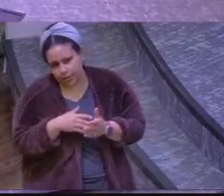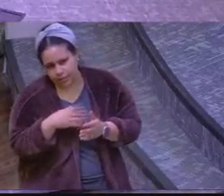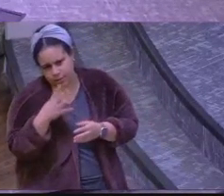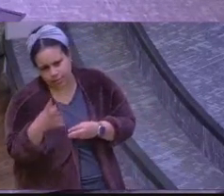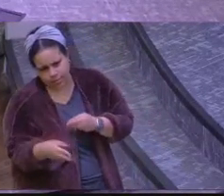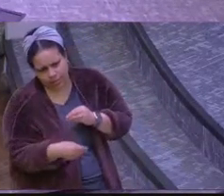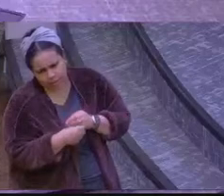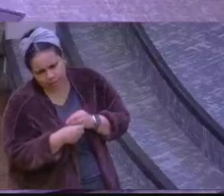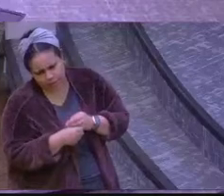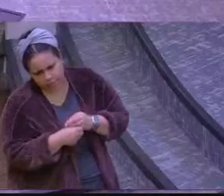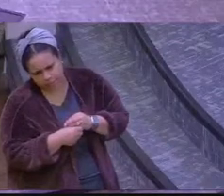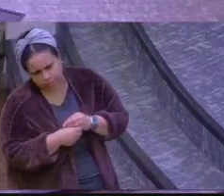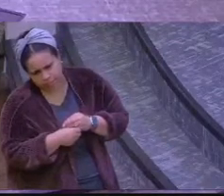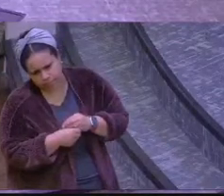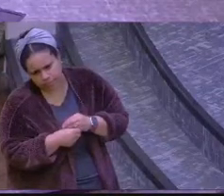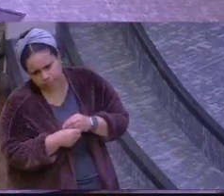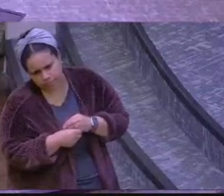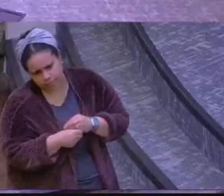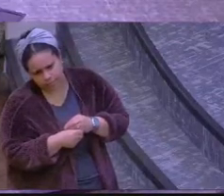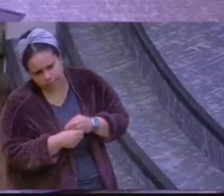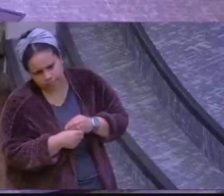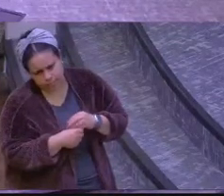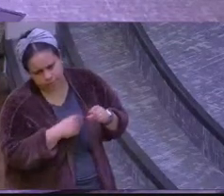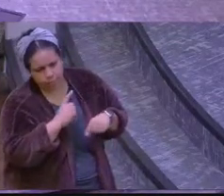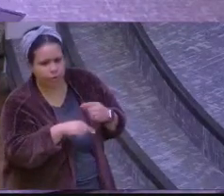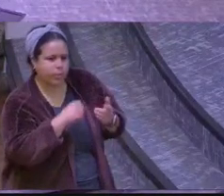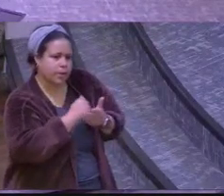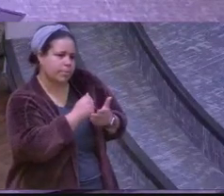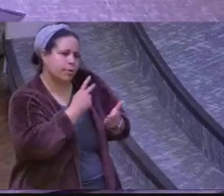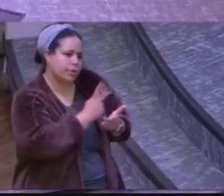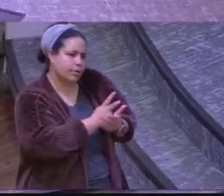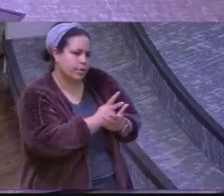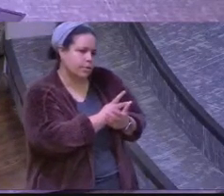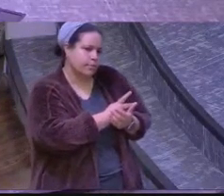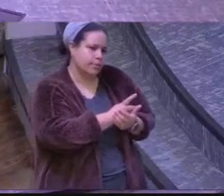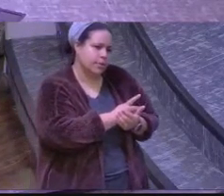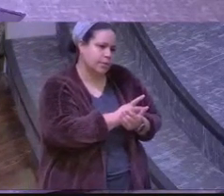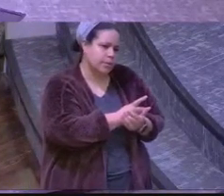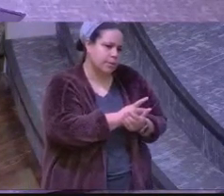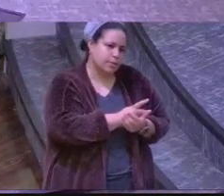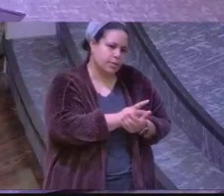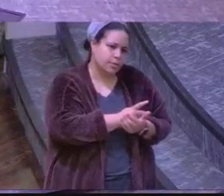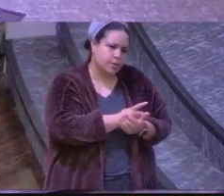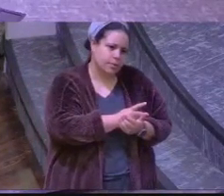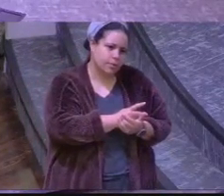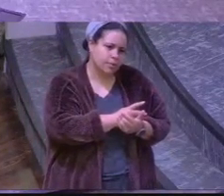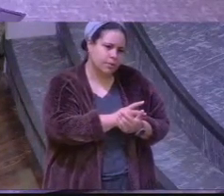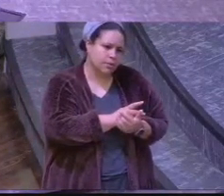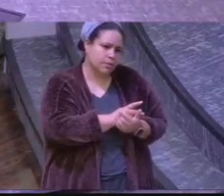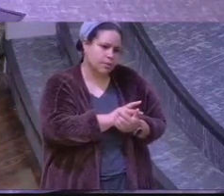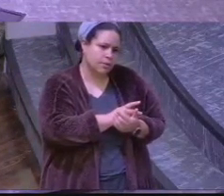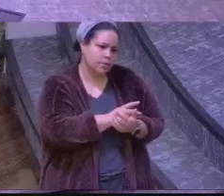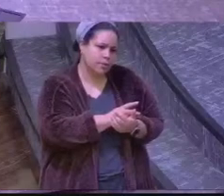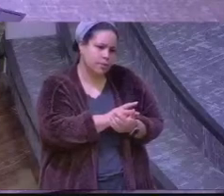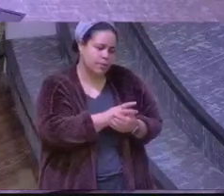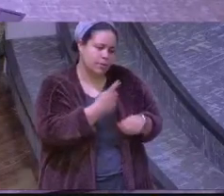And my understanding was that when we approved the $95,000, it wasn't going to be a repeat, like it was a one-time